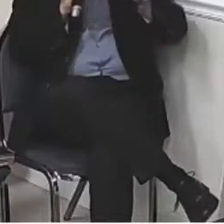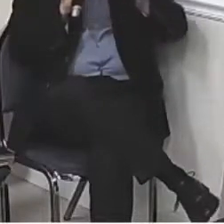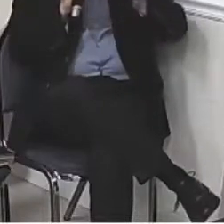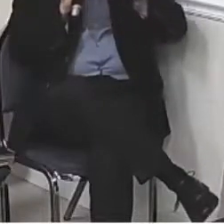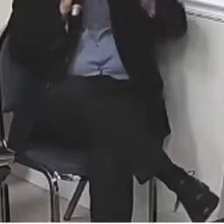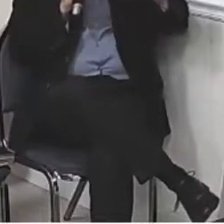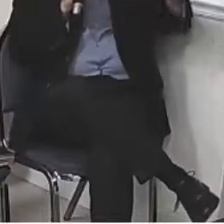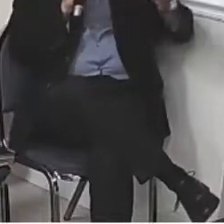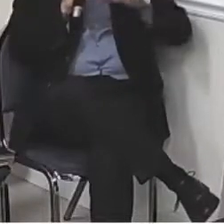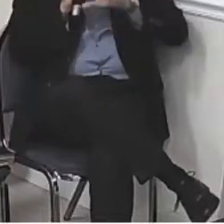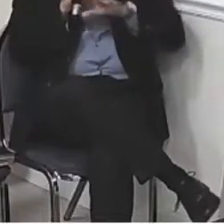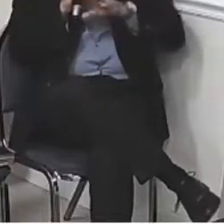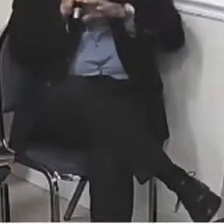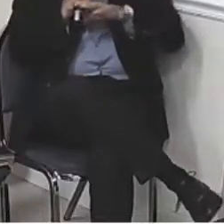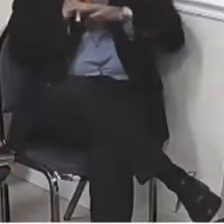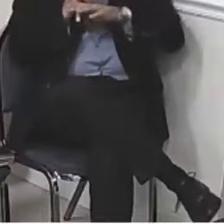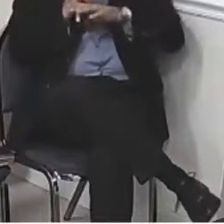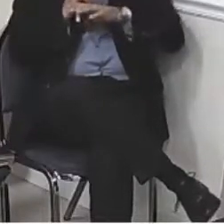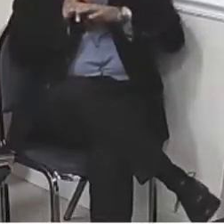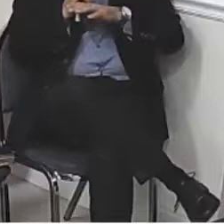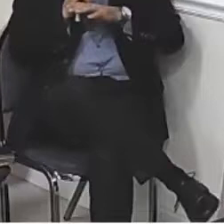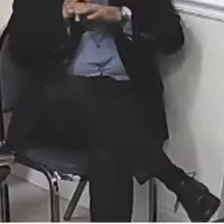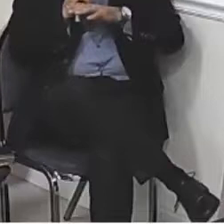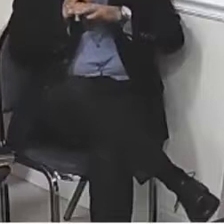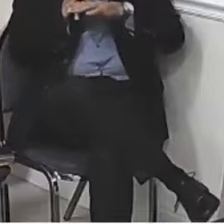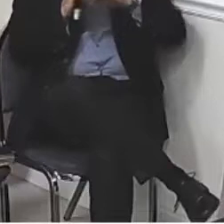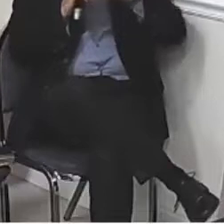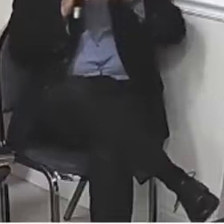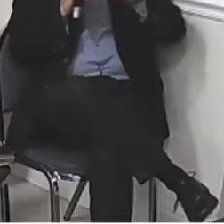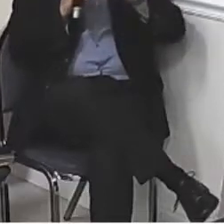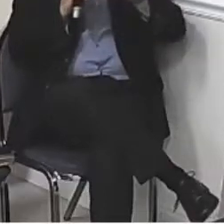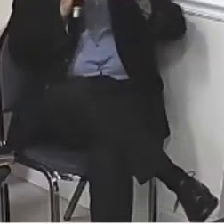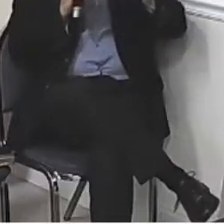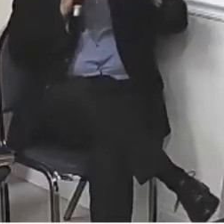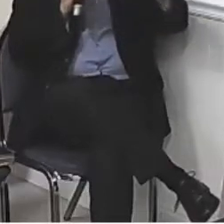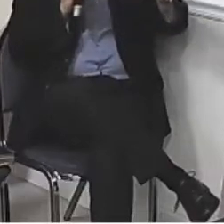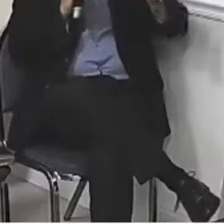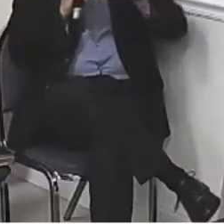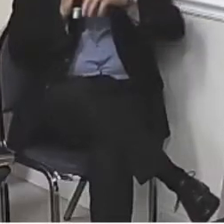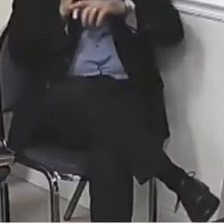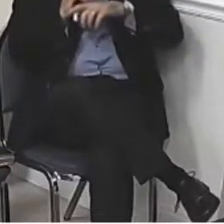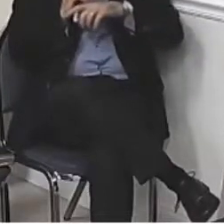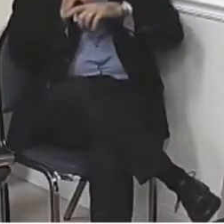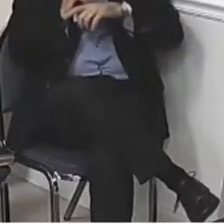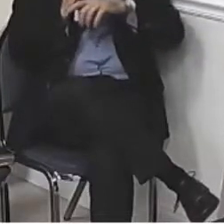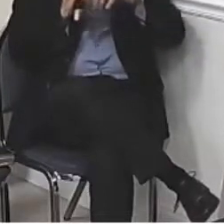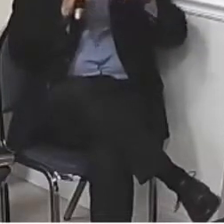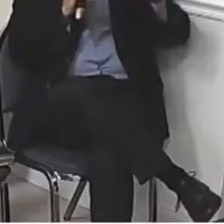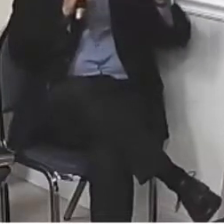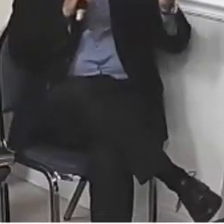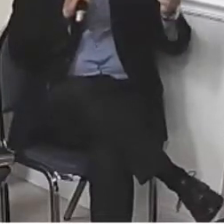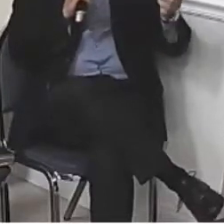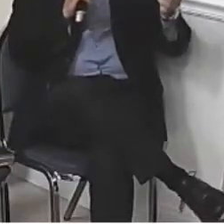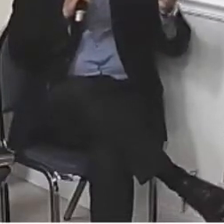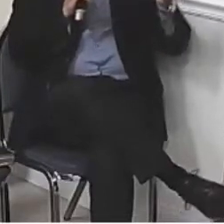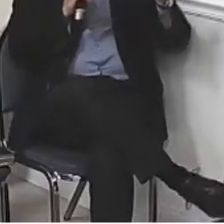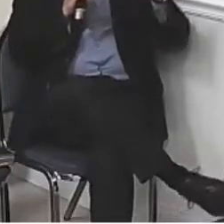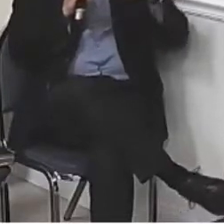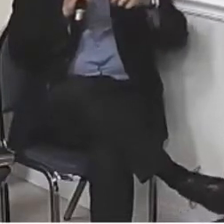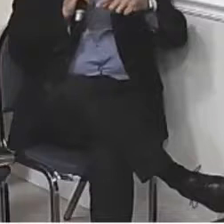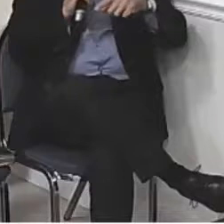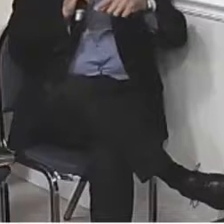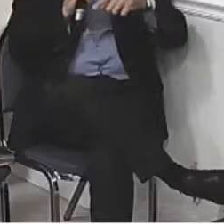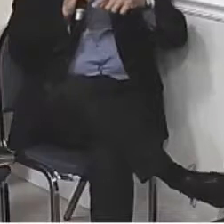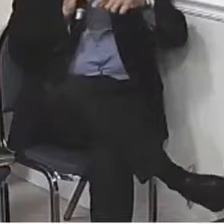sin, is a sign that his salvation is at risk. Understand that you are not prepared for the arrival of Jesus. So